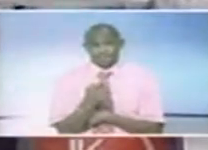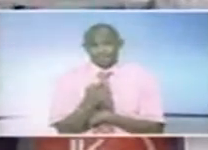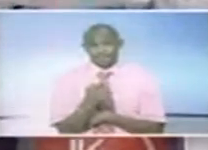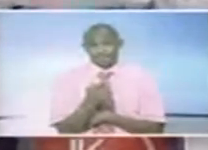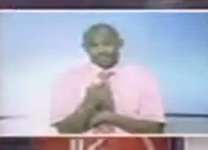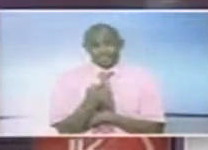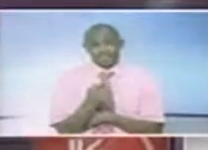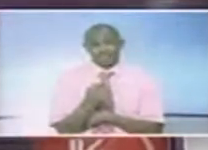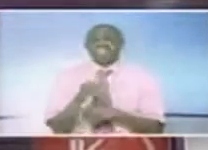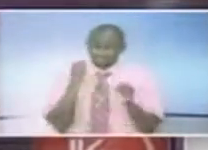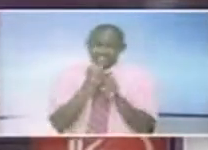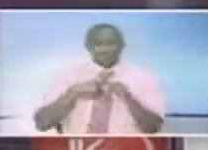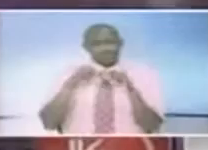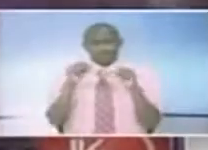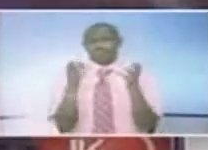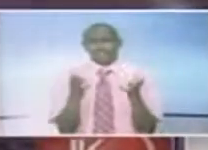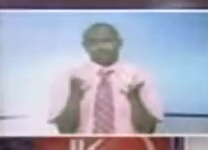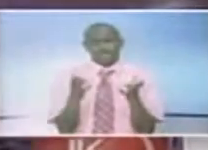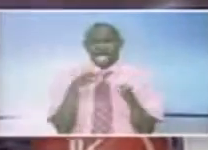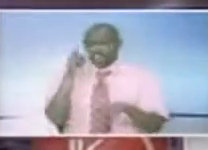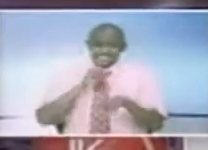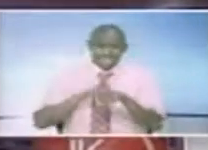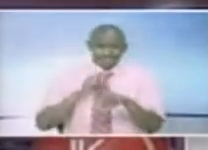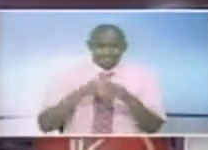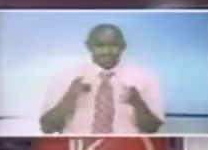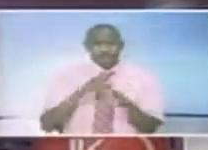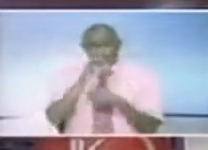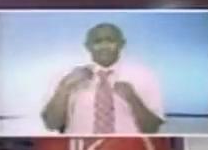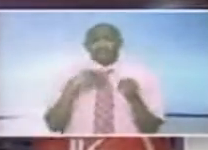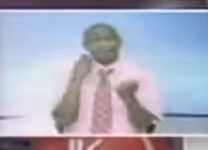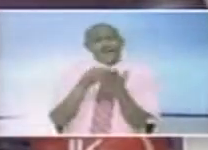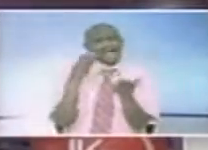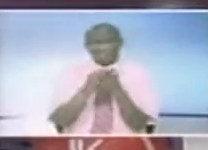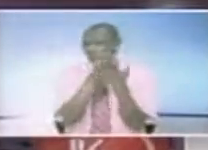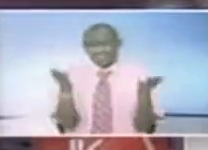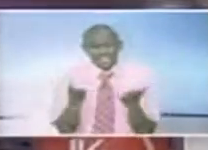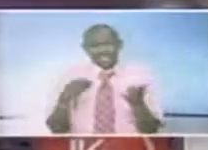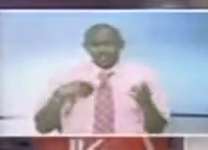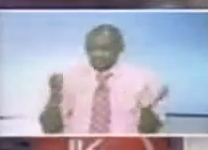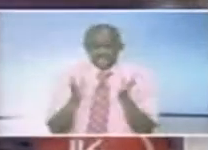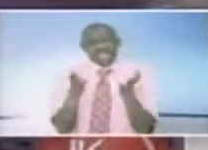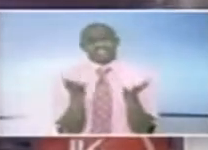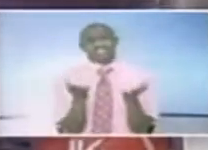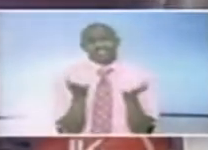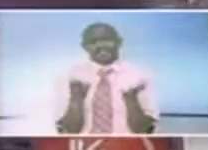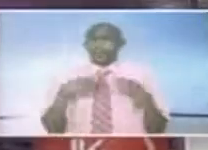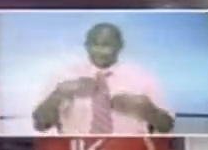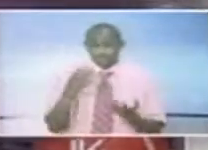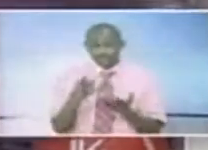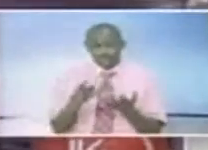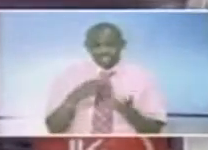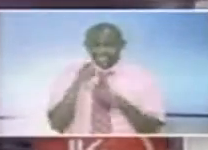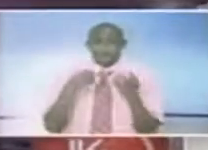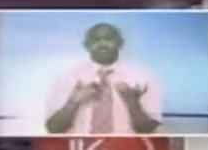it keeps me going. It's like sometimes it's not all about money or anything. You encourage people. Yeah. It's